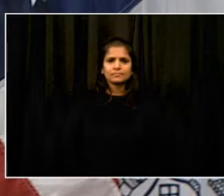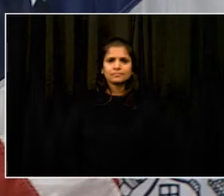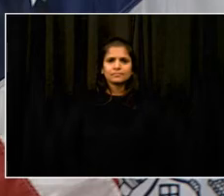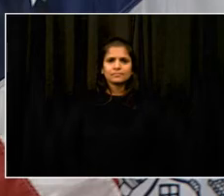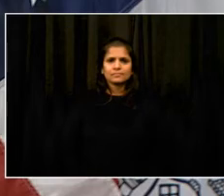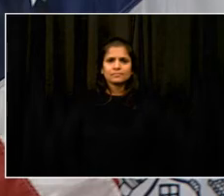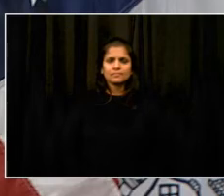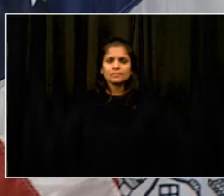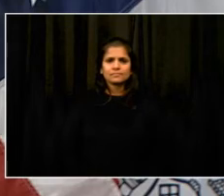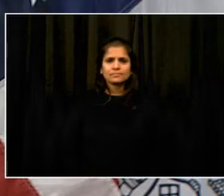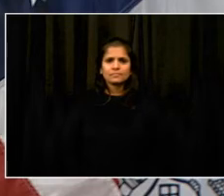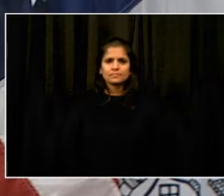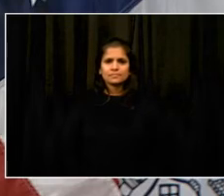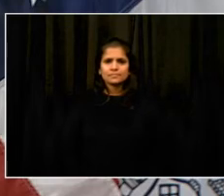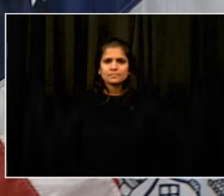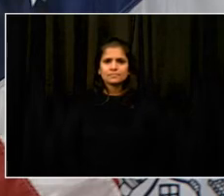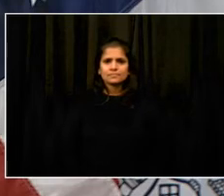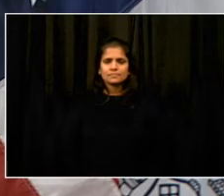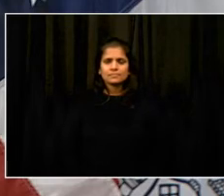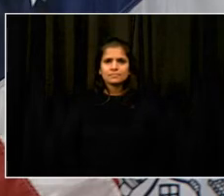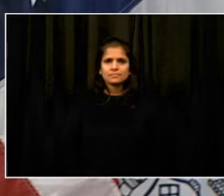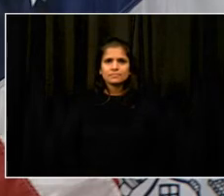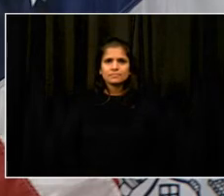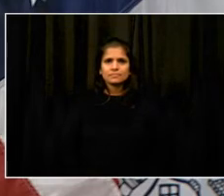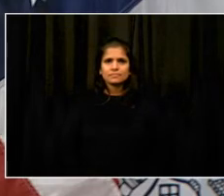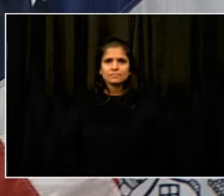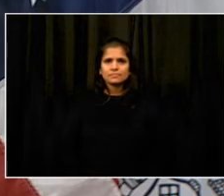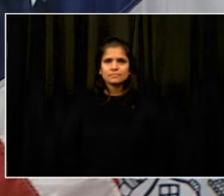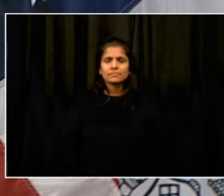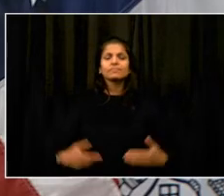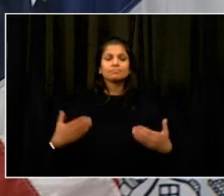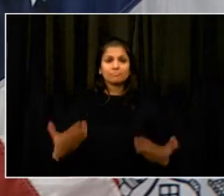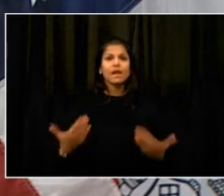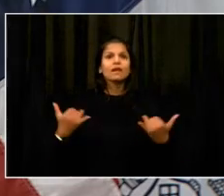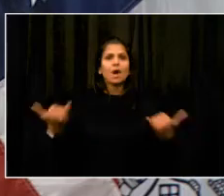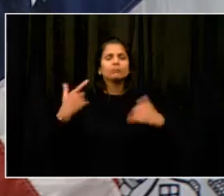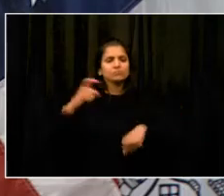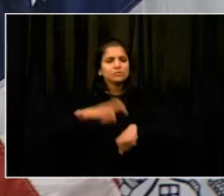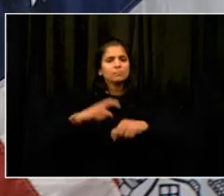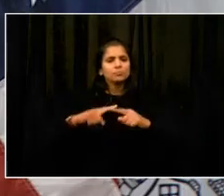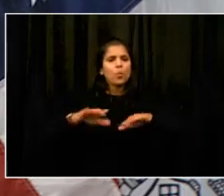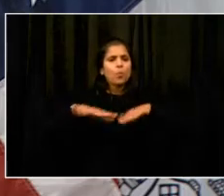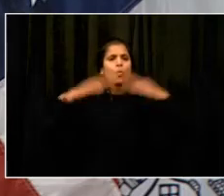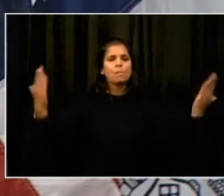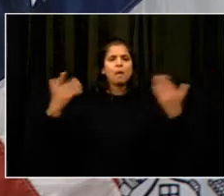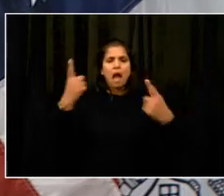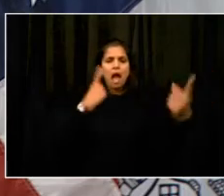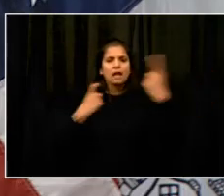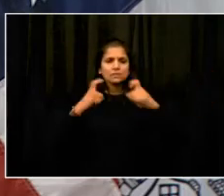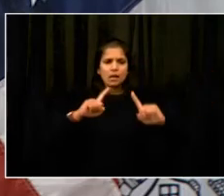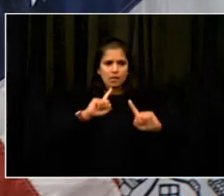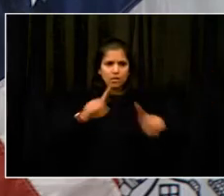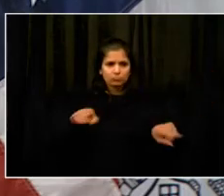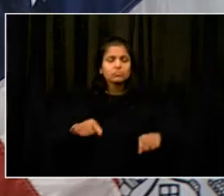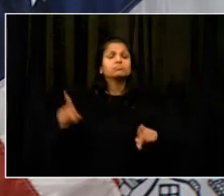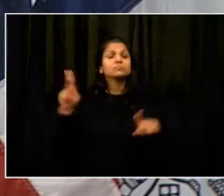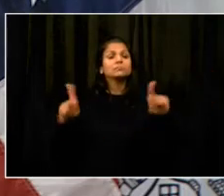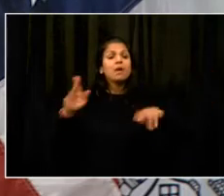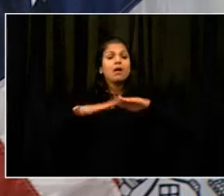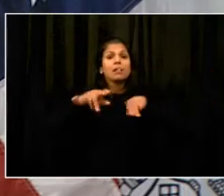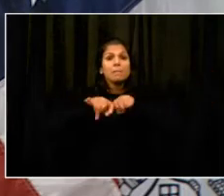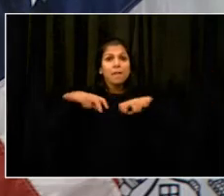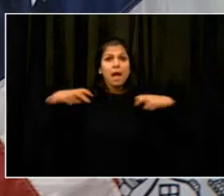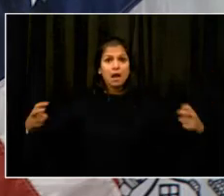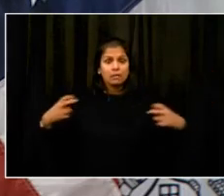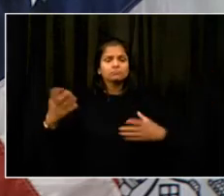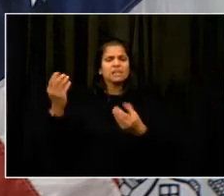oportunidades para todos. With that, let's turn to our colleagues in the media, and please let me know the name and outlet of each